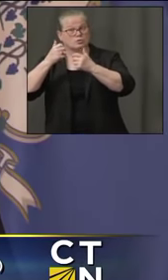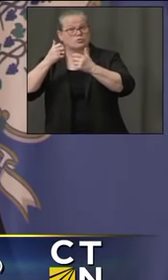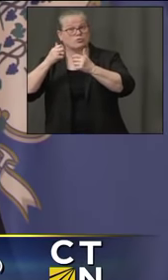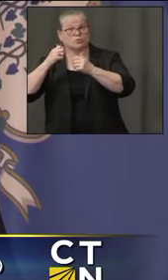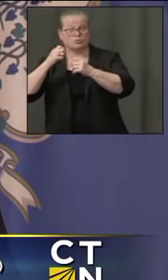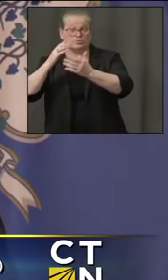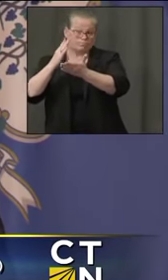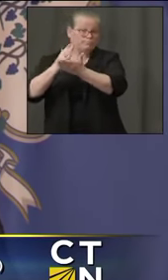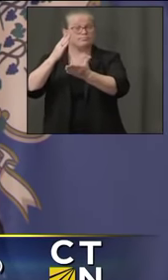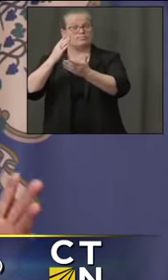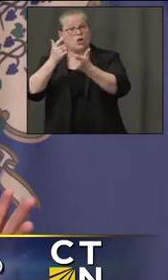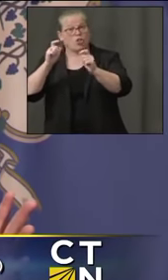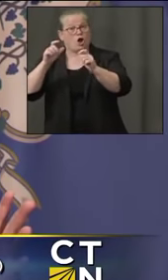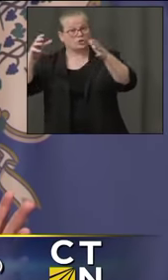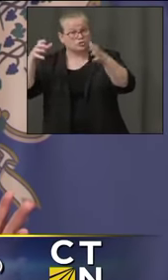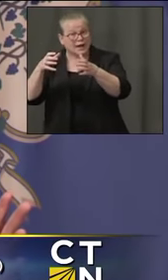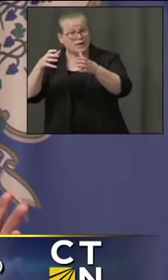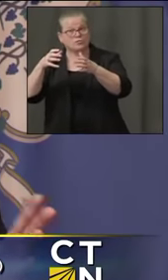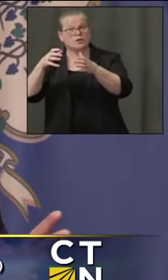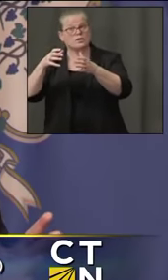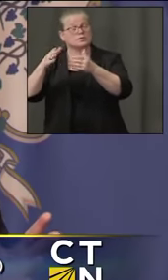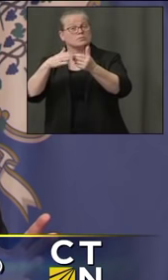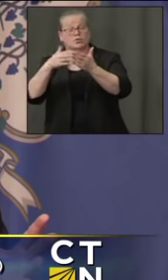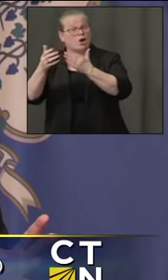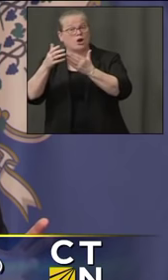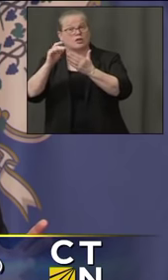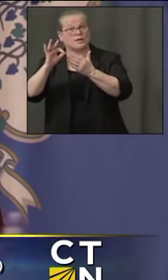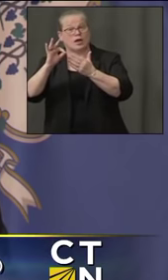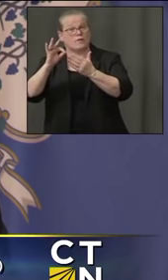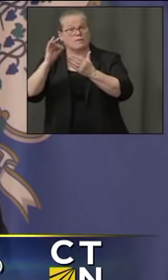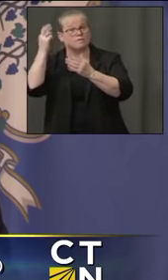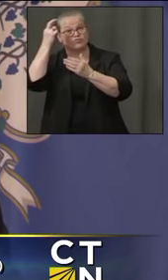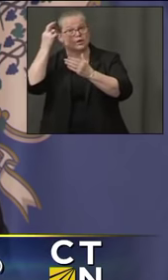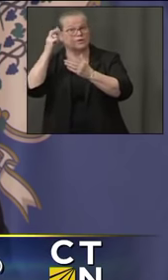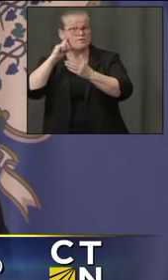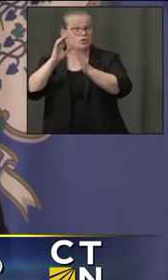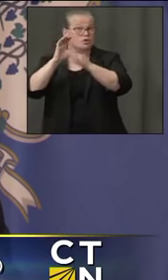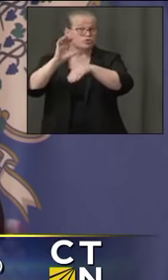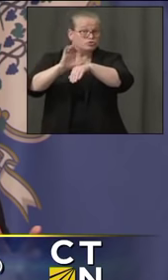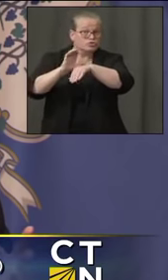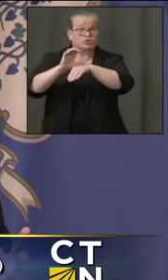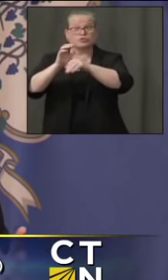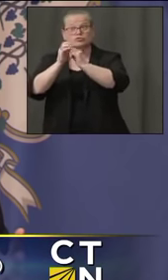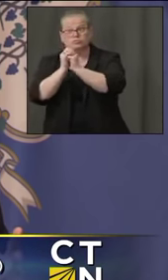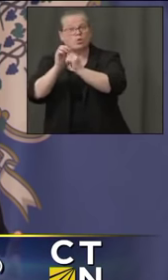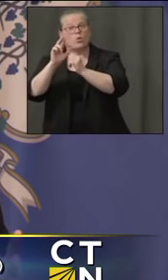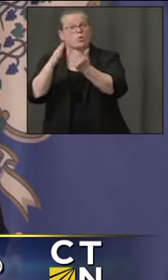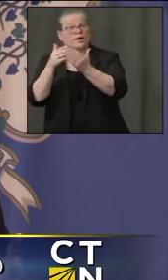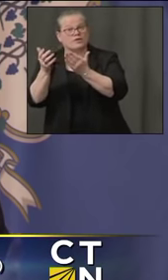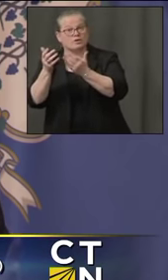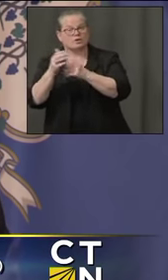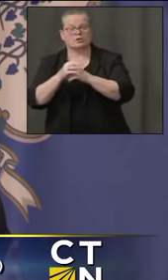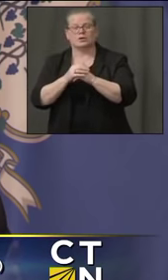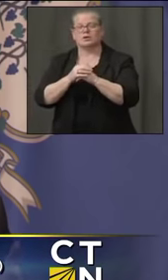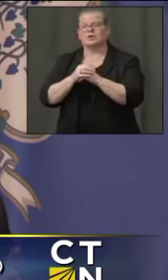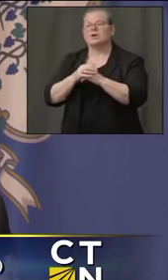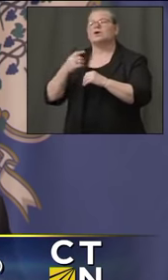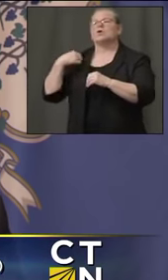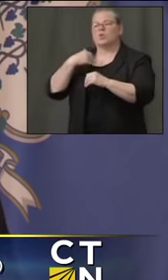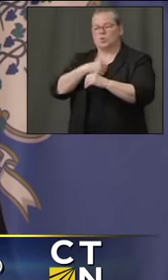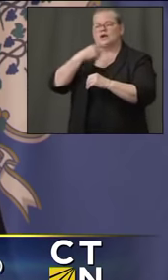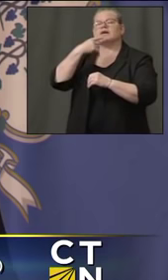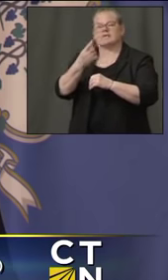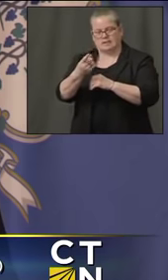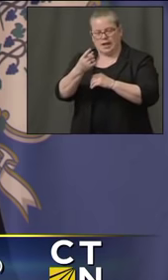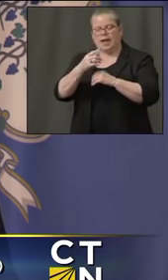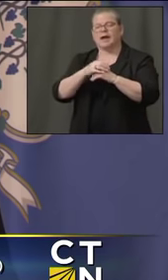we have said there is a carve out for houses of worship. They can have, up to 50 people there with the